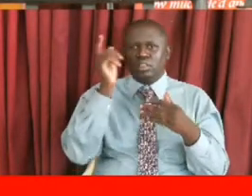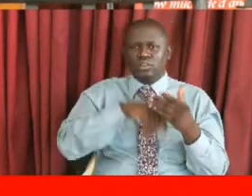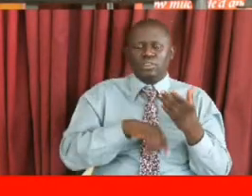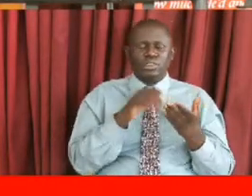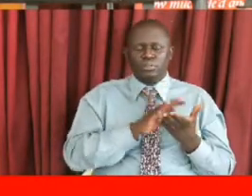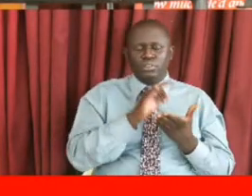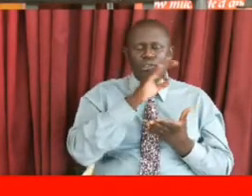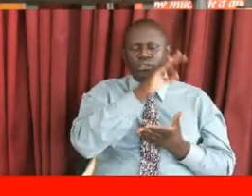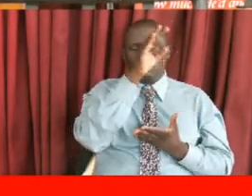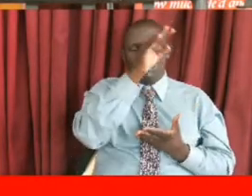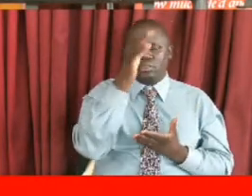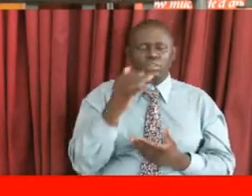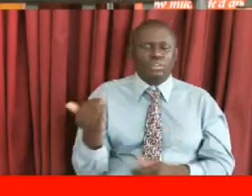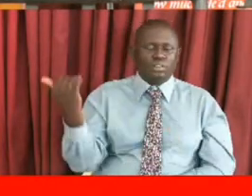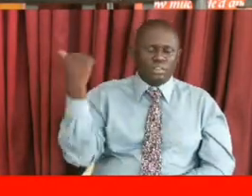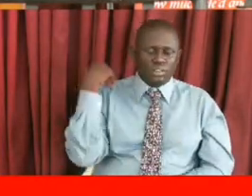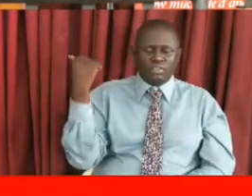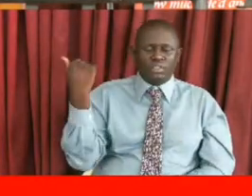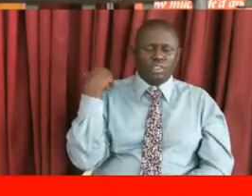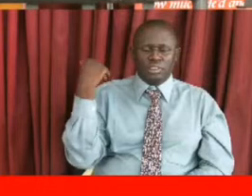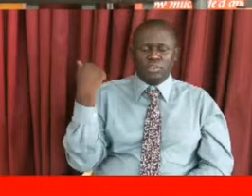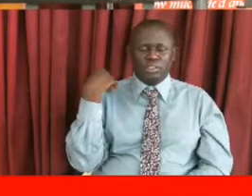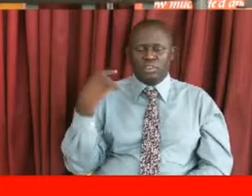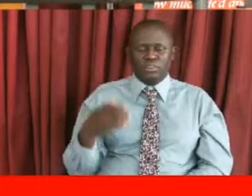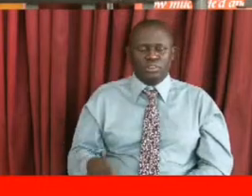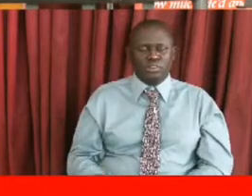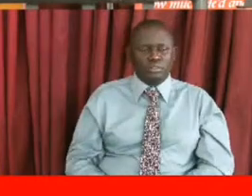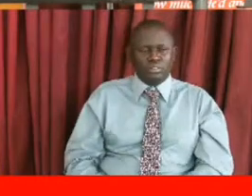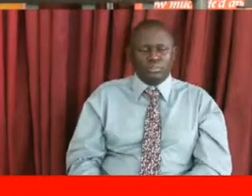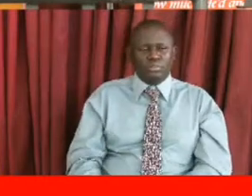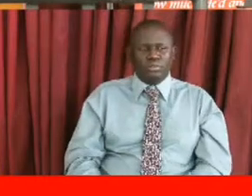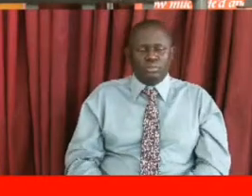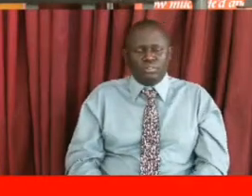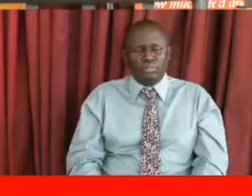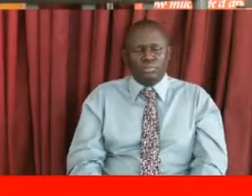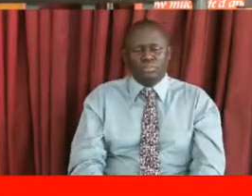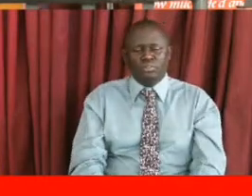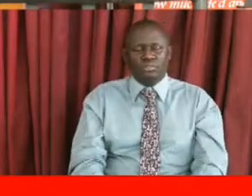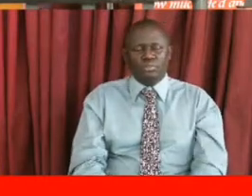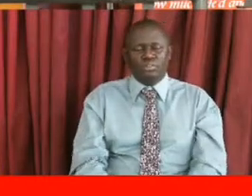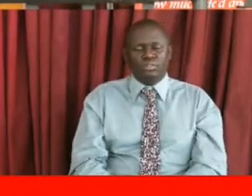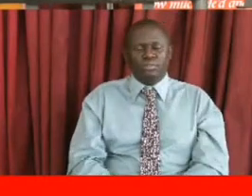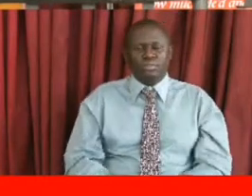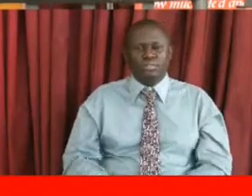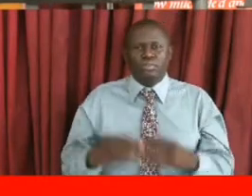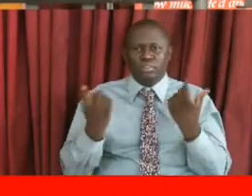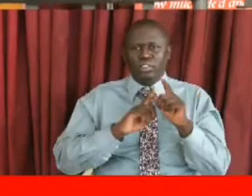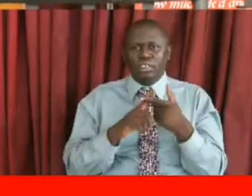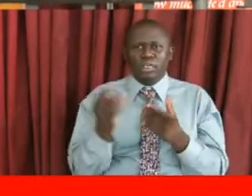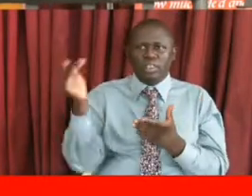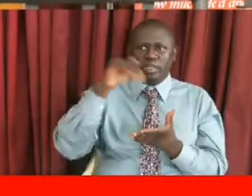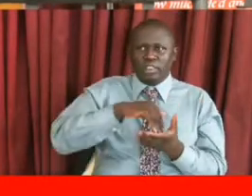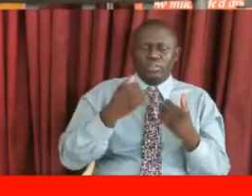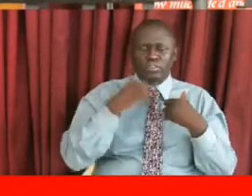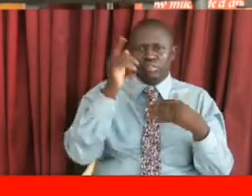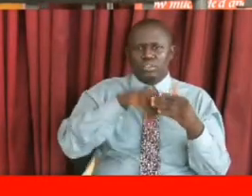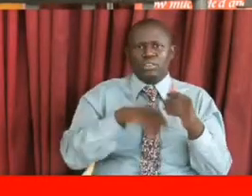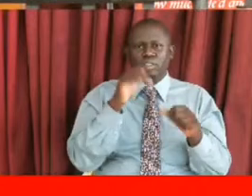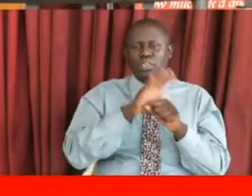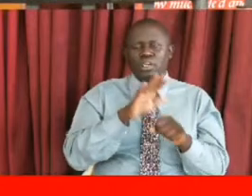disturbance because seven Thunders their voice and there's a lot of disturbance with the seven